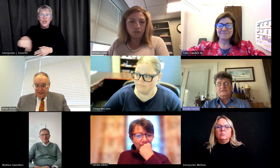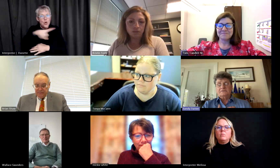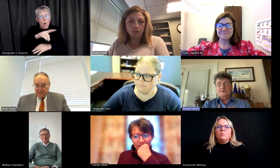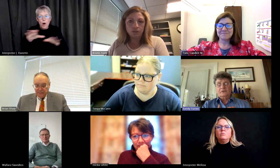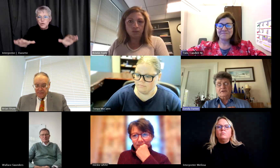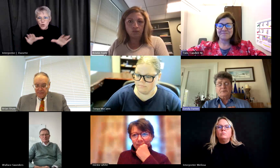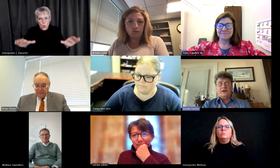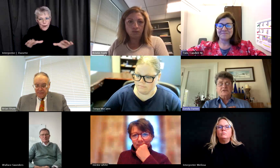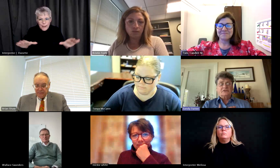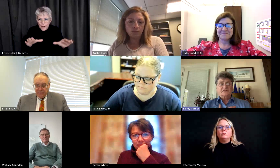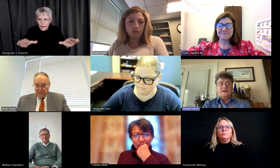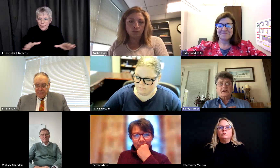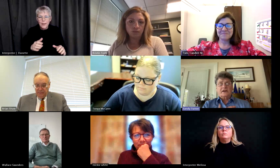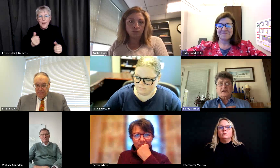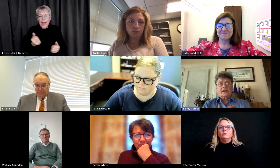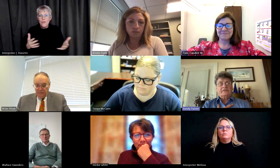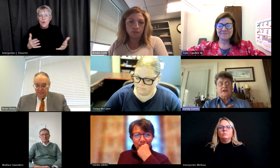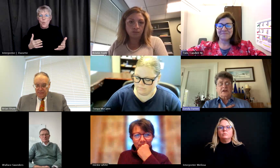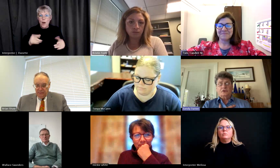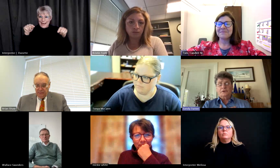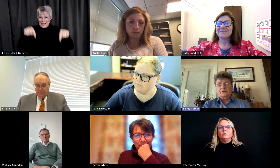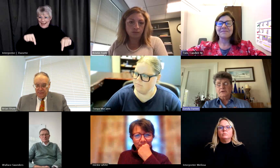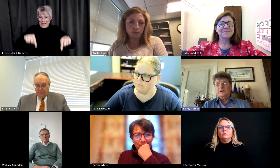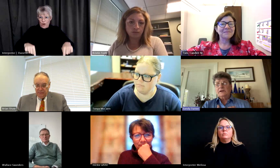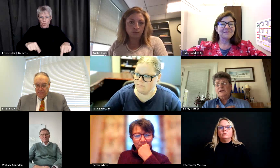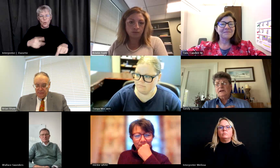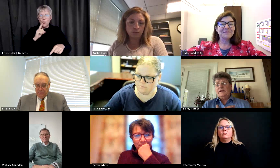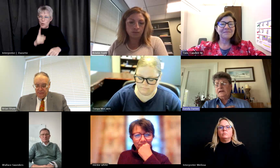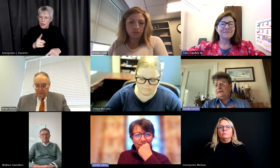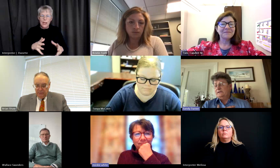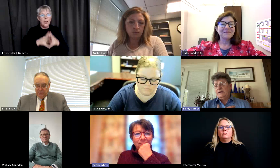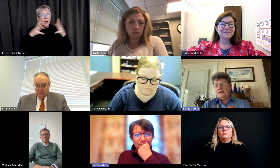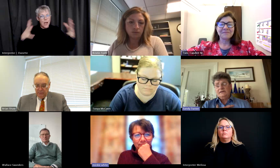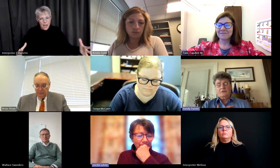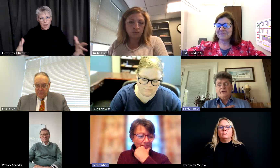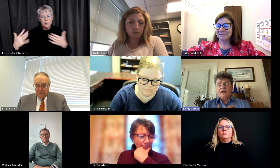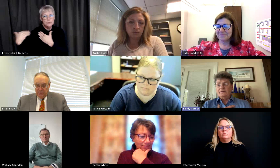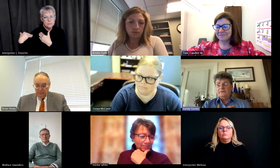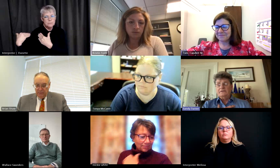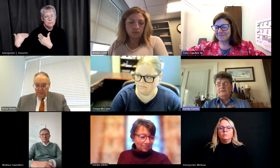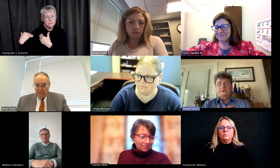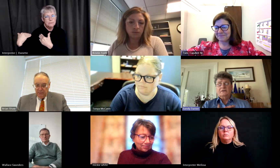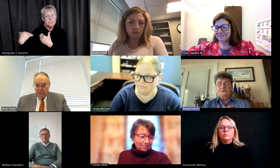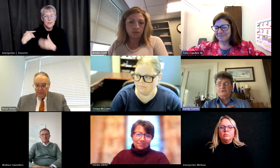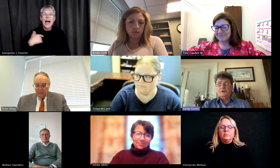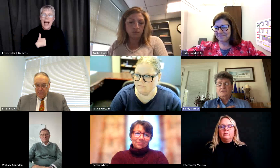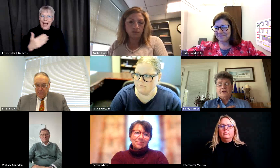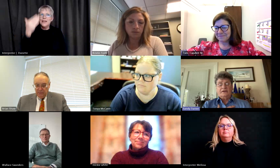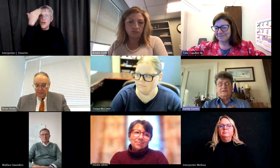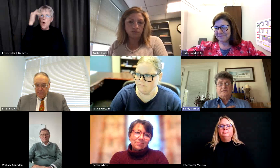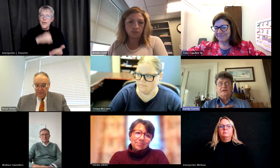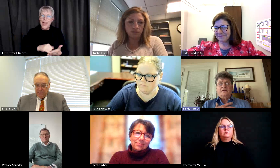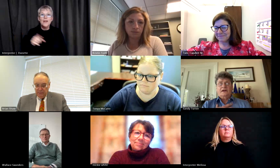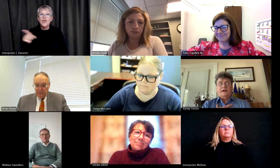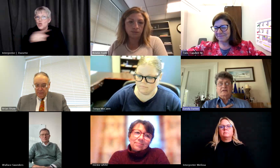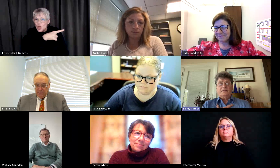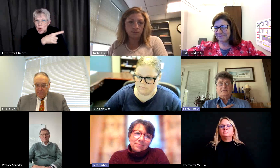Everybody that's on these pages is carrying a heavy load, and I know that, you know